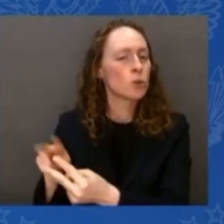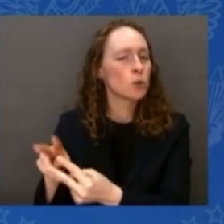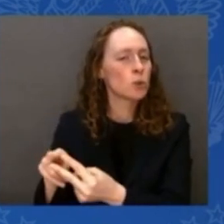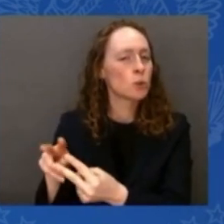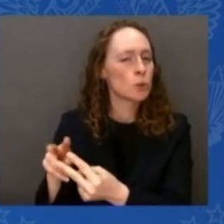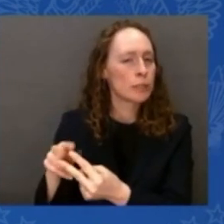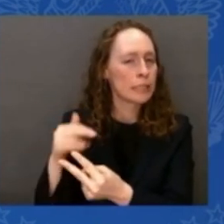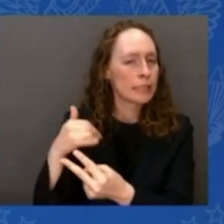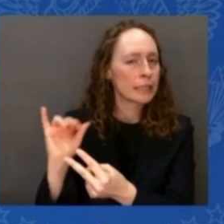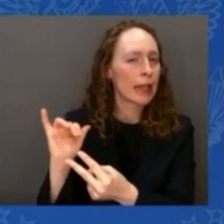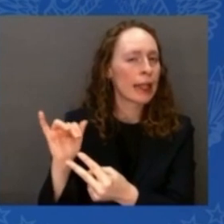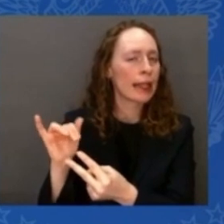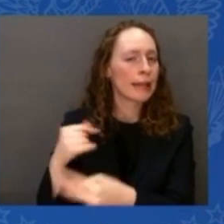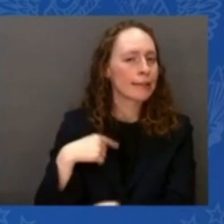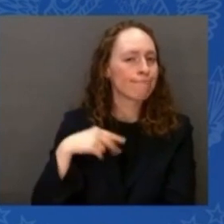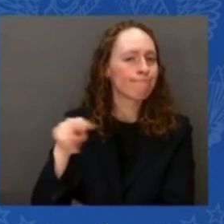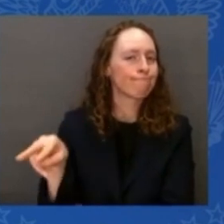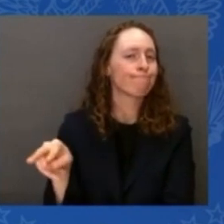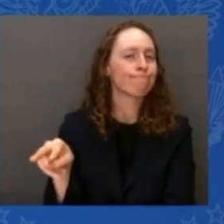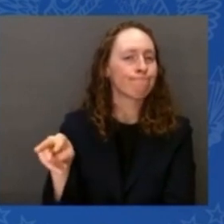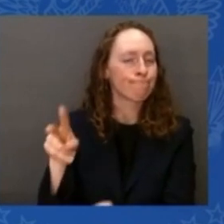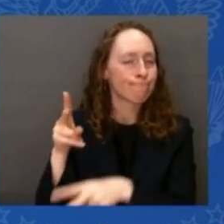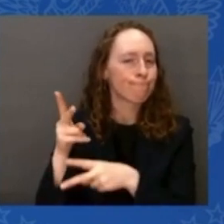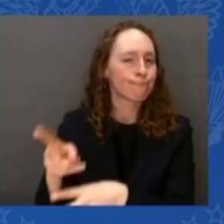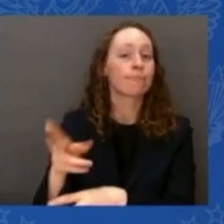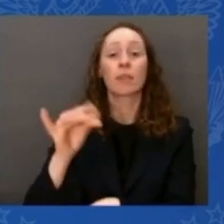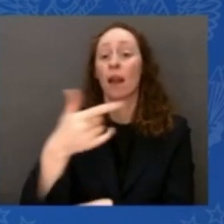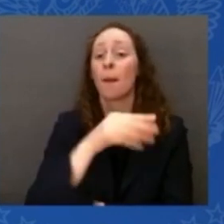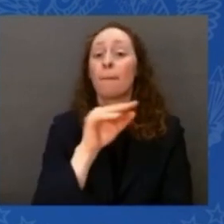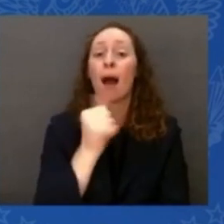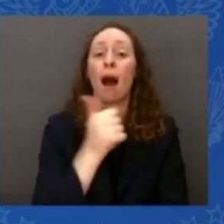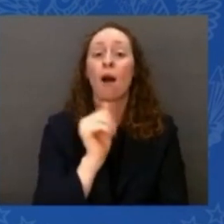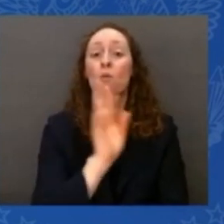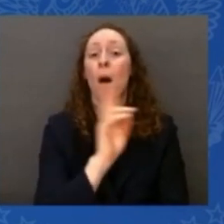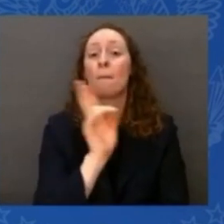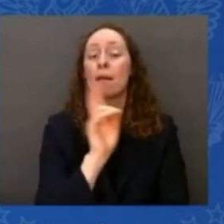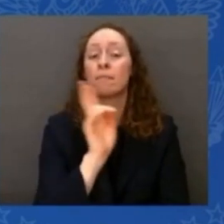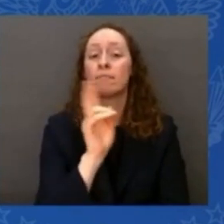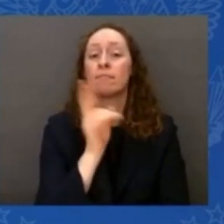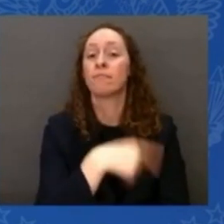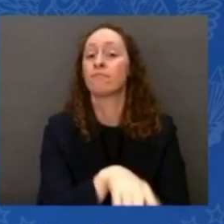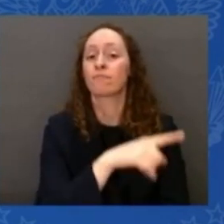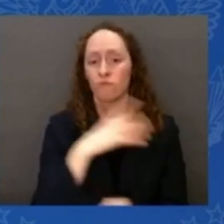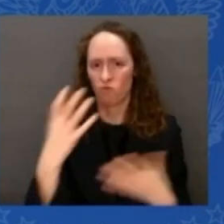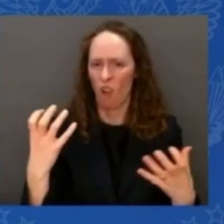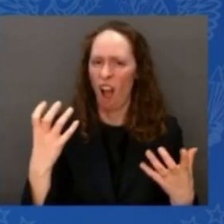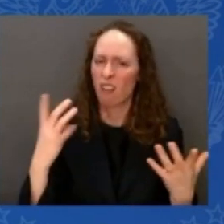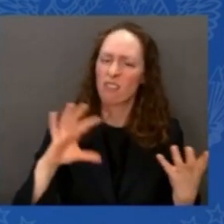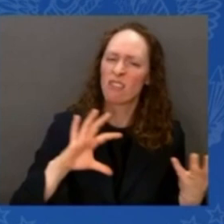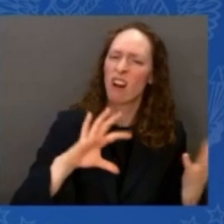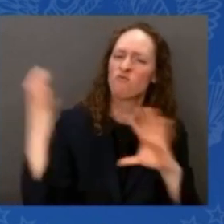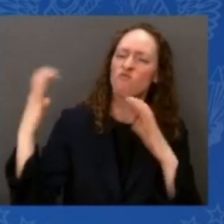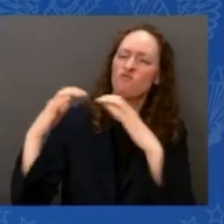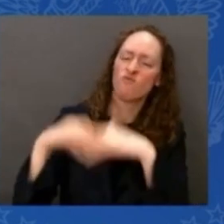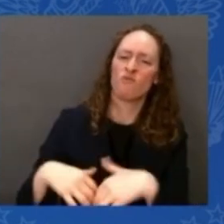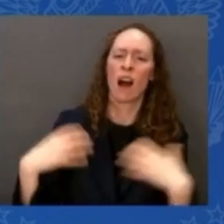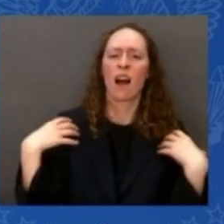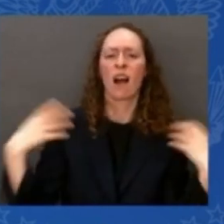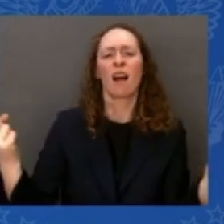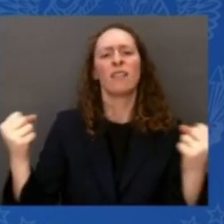to take away people's health care by gutting Medicaid and the Affordable Care Act, I will stop